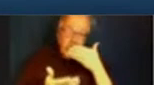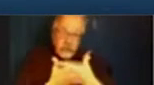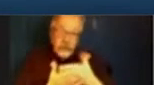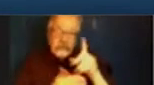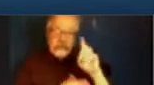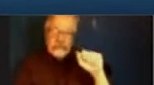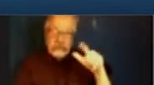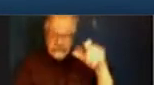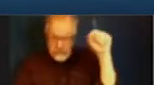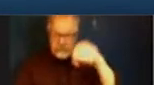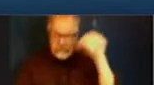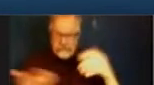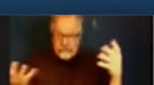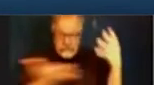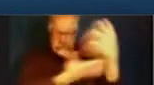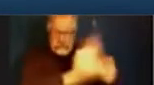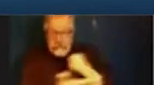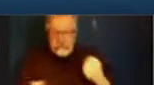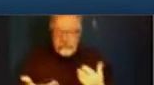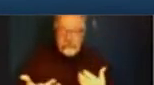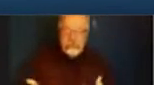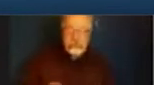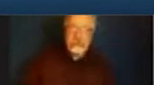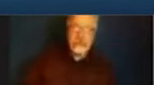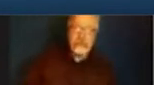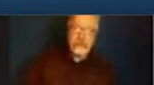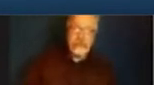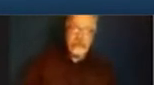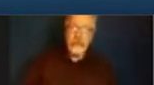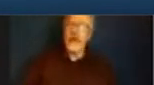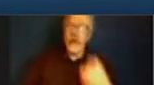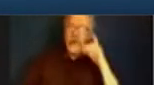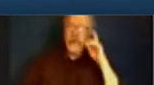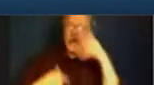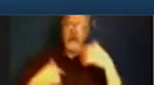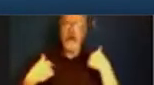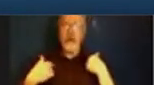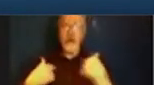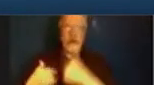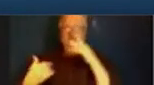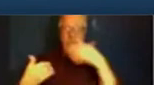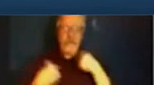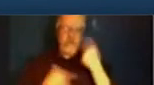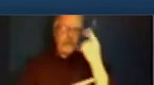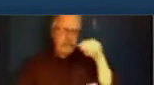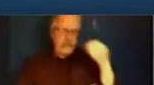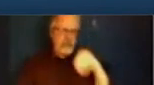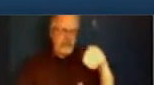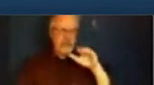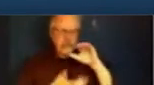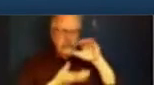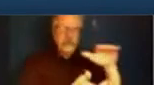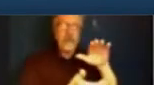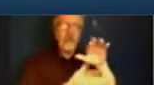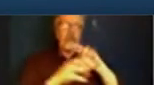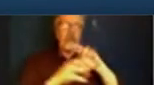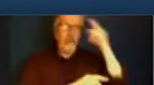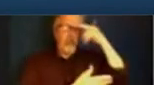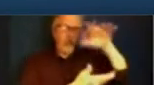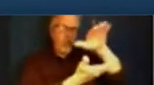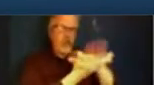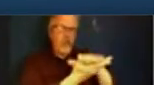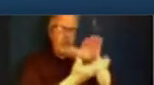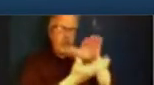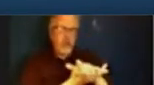1 million available through schools and 1 million available through community centers. We have an additional